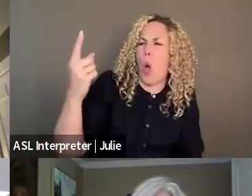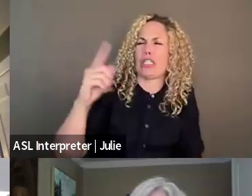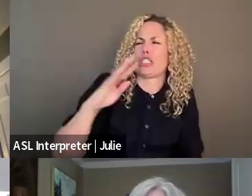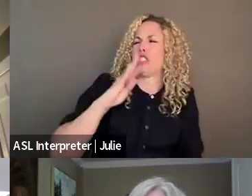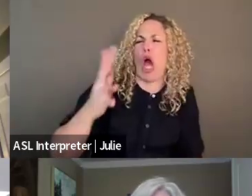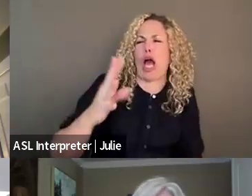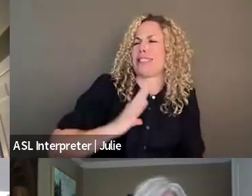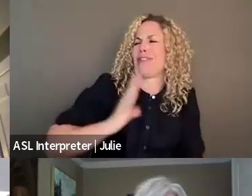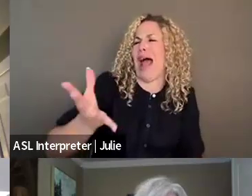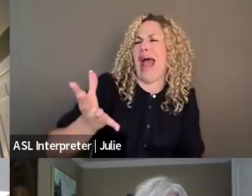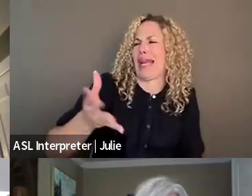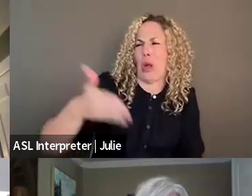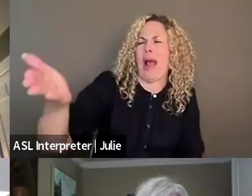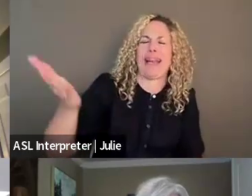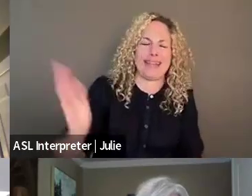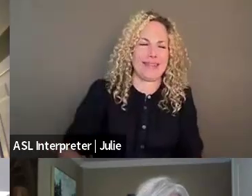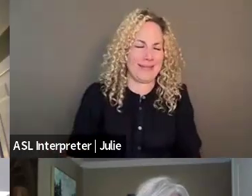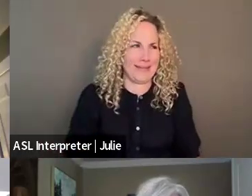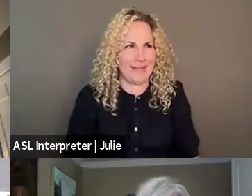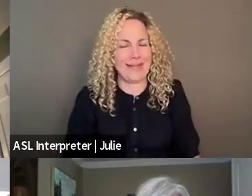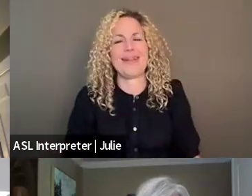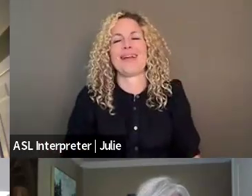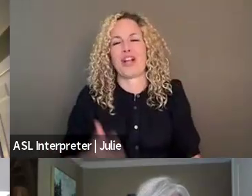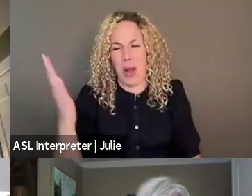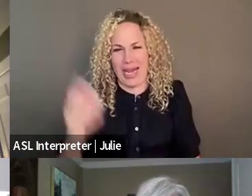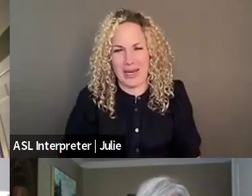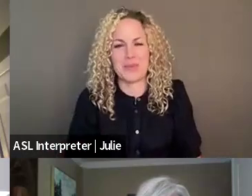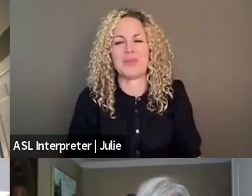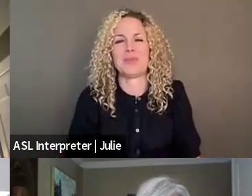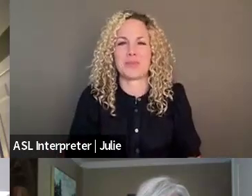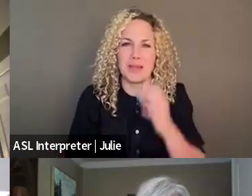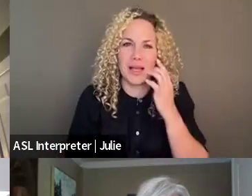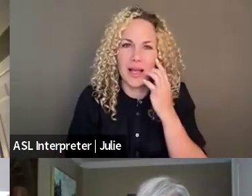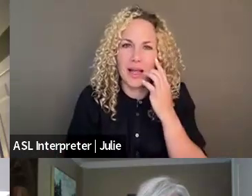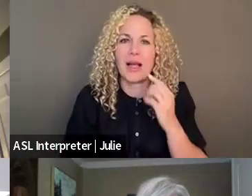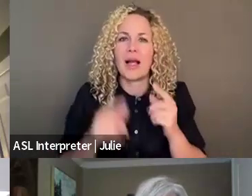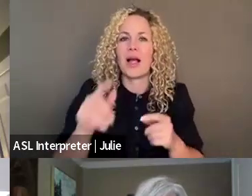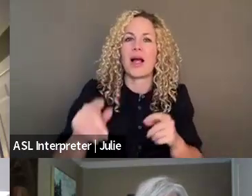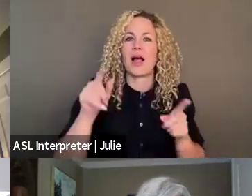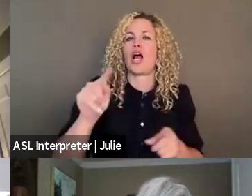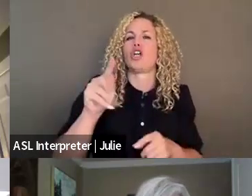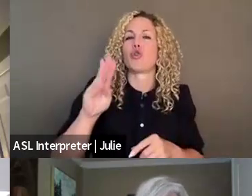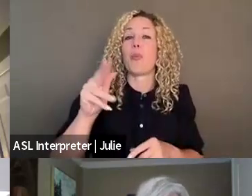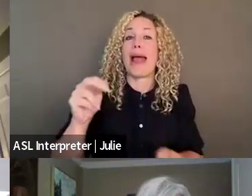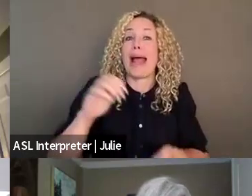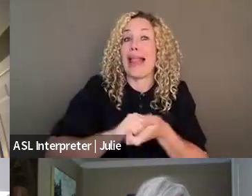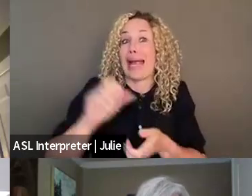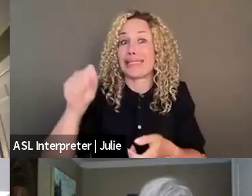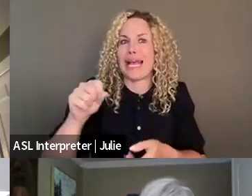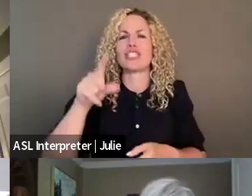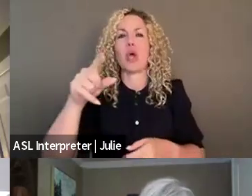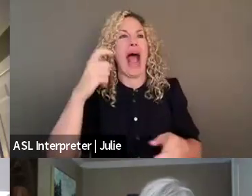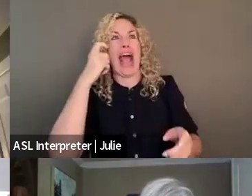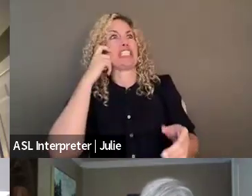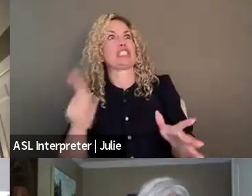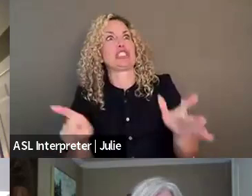talking. Go right ahead, please. Recruitment Alliance, yes. Hi. Thank you. Sorry, and I just showed up, so this is like really good